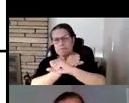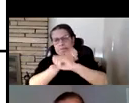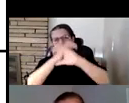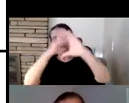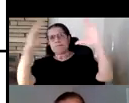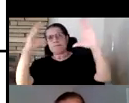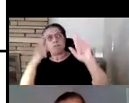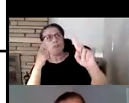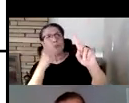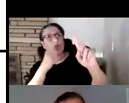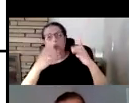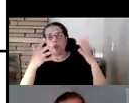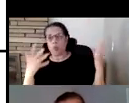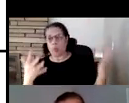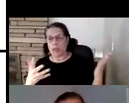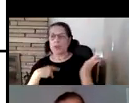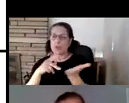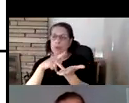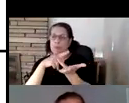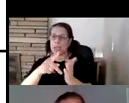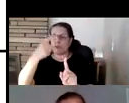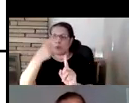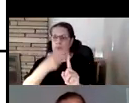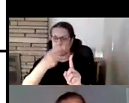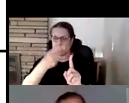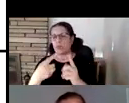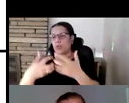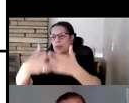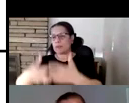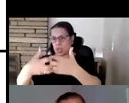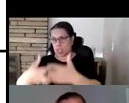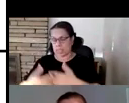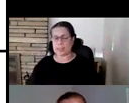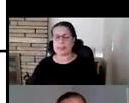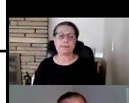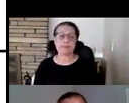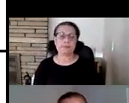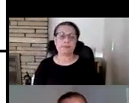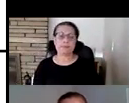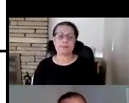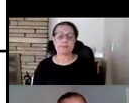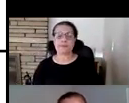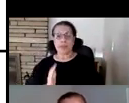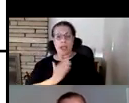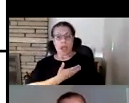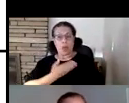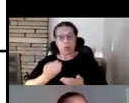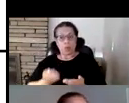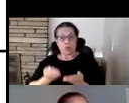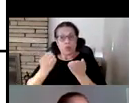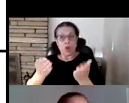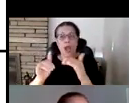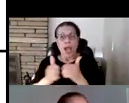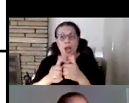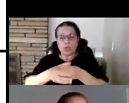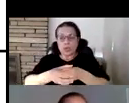achieve through fare transformation or a real modernization of our fare processes, our proposal for how we want to